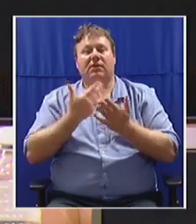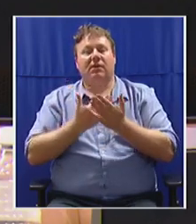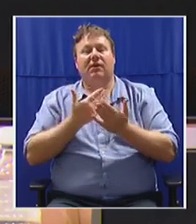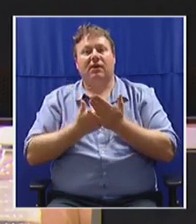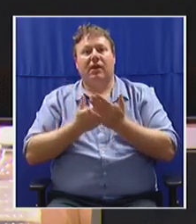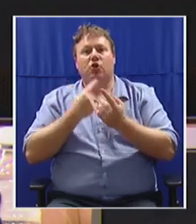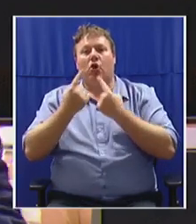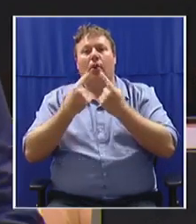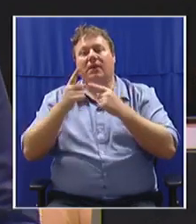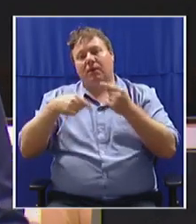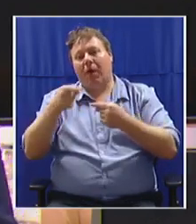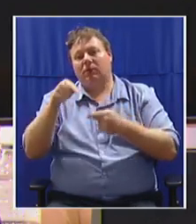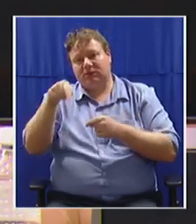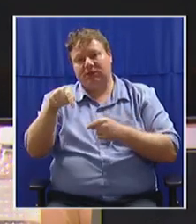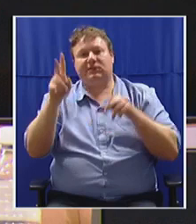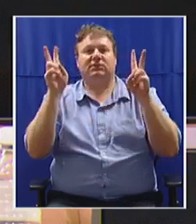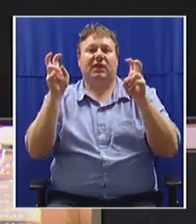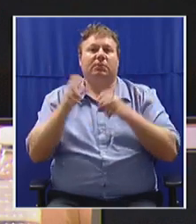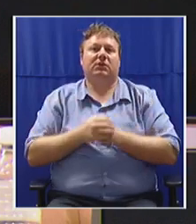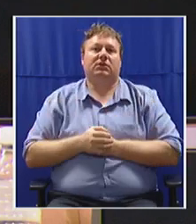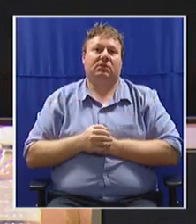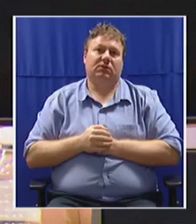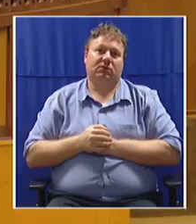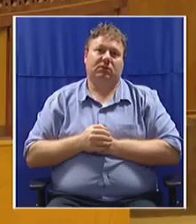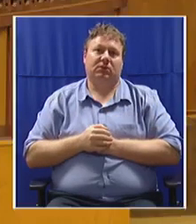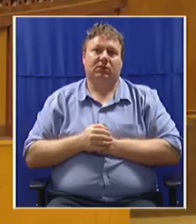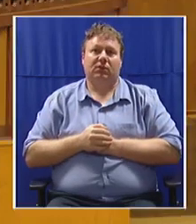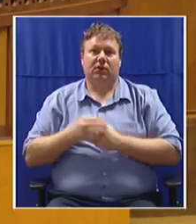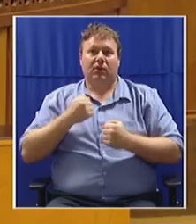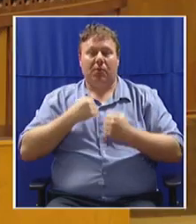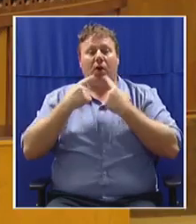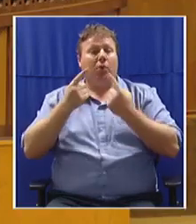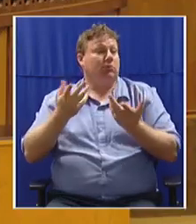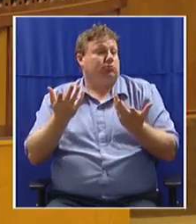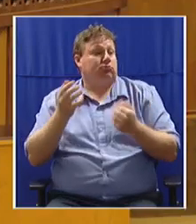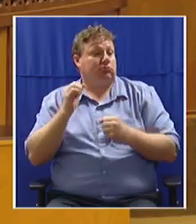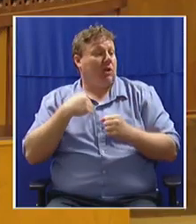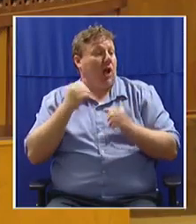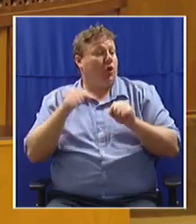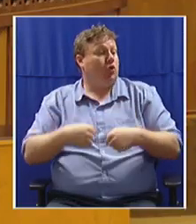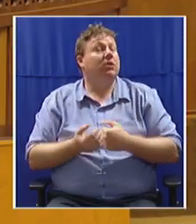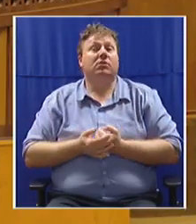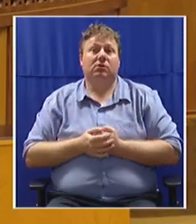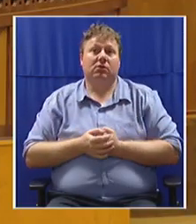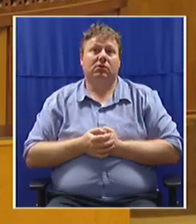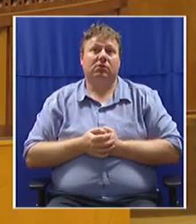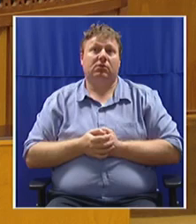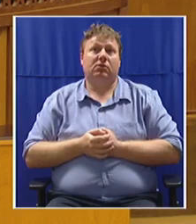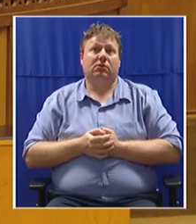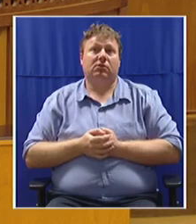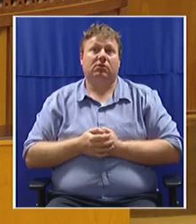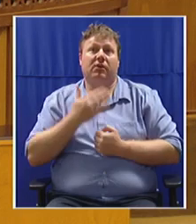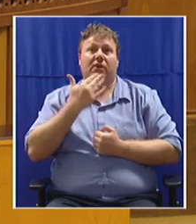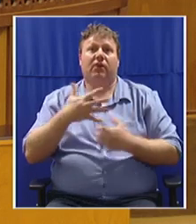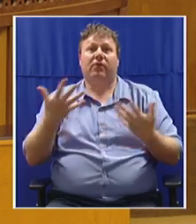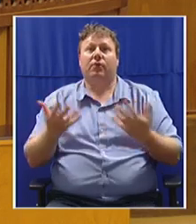Thank you, sir. The Deputy President. Well, the comment is that I agree with you. I agree with you. Thank you very